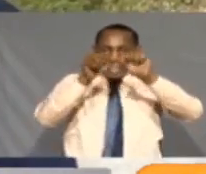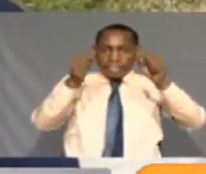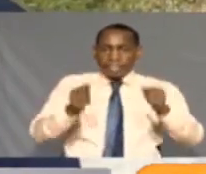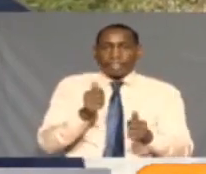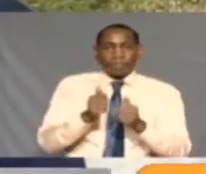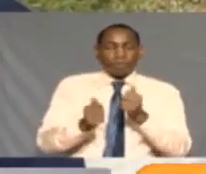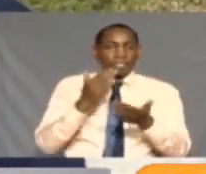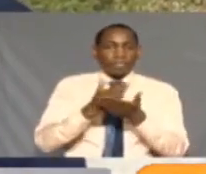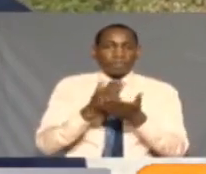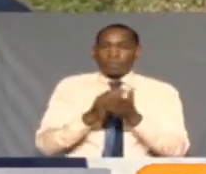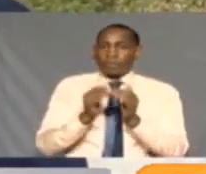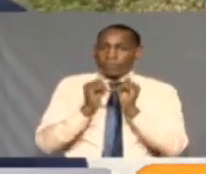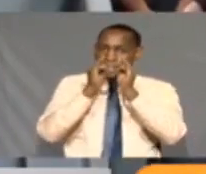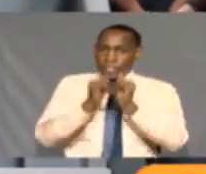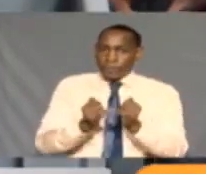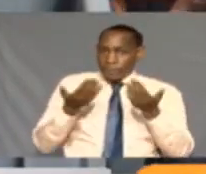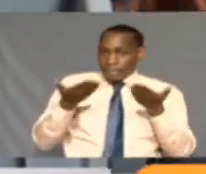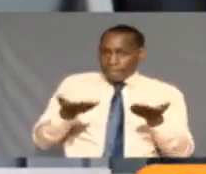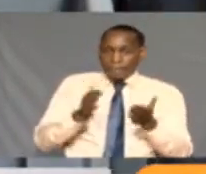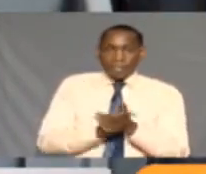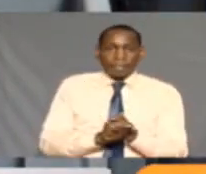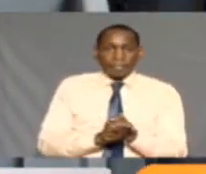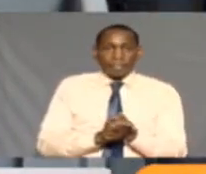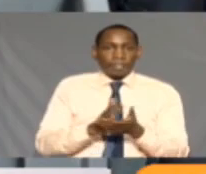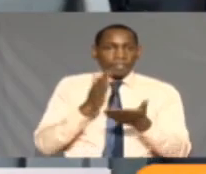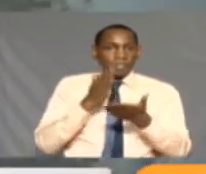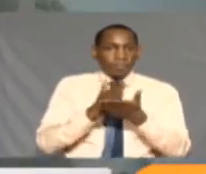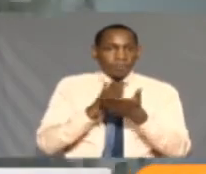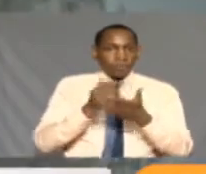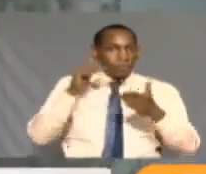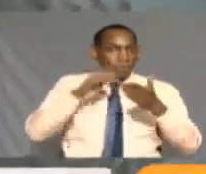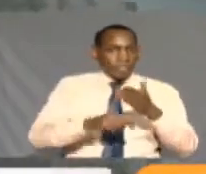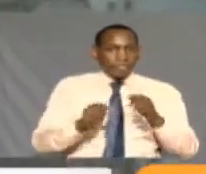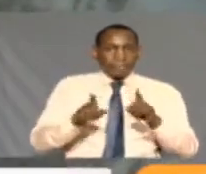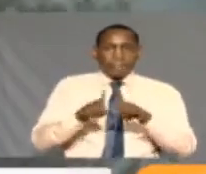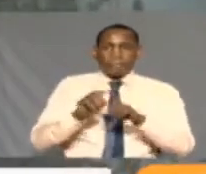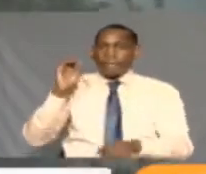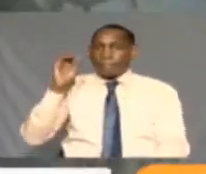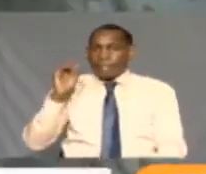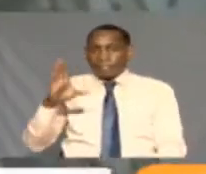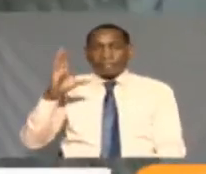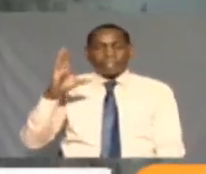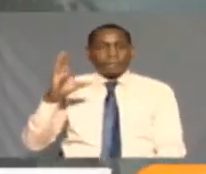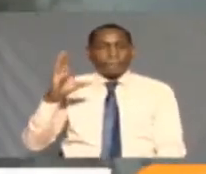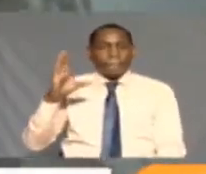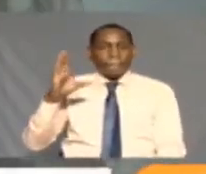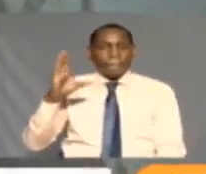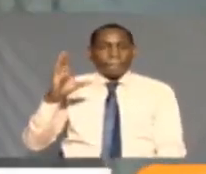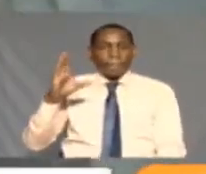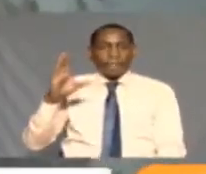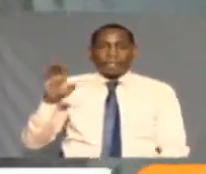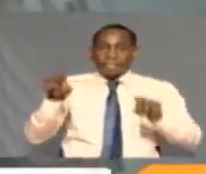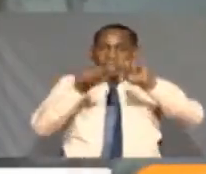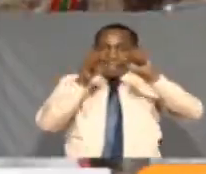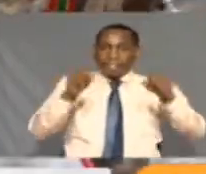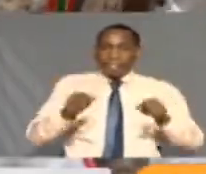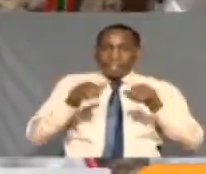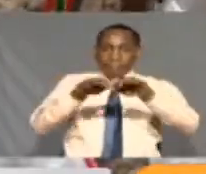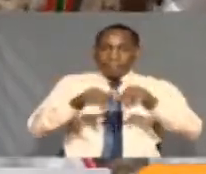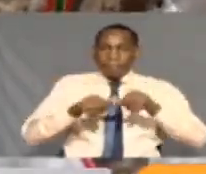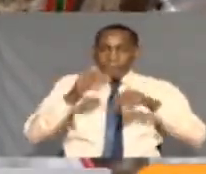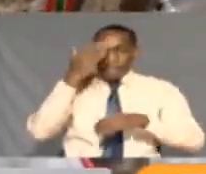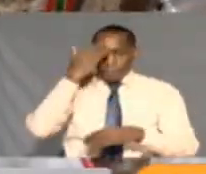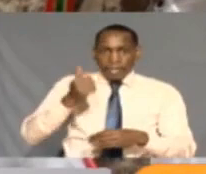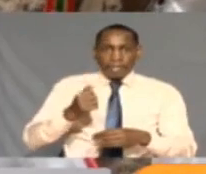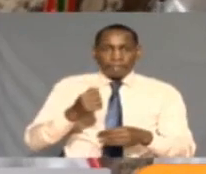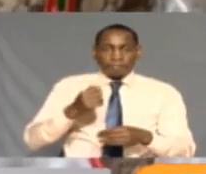to this part of the world. It's a very intensive but very expensive way to farm, because the infrastructure